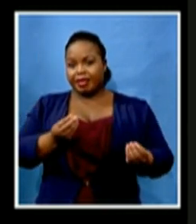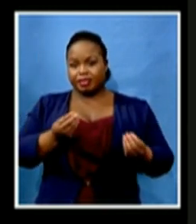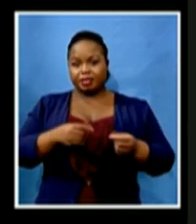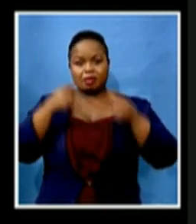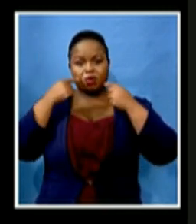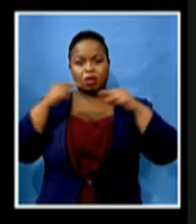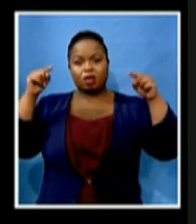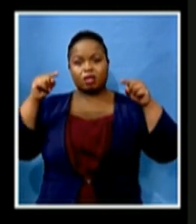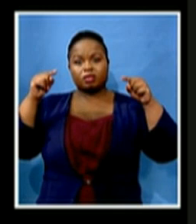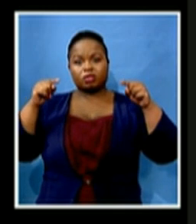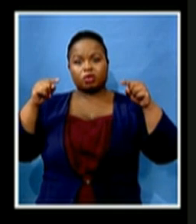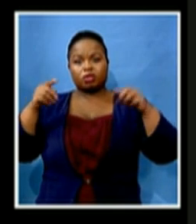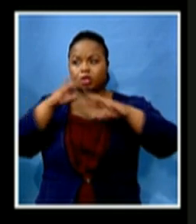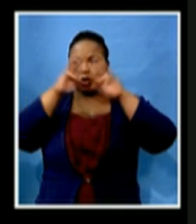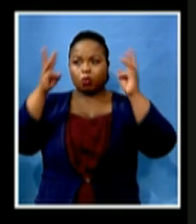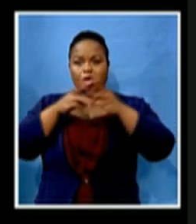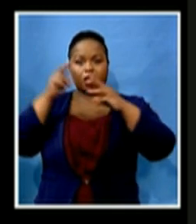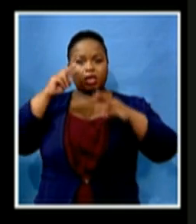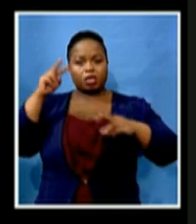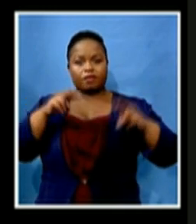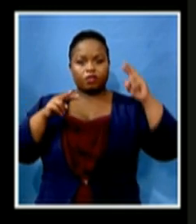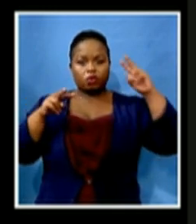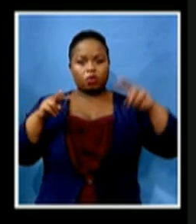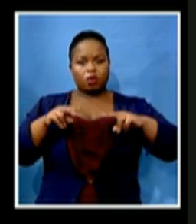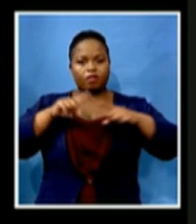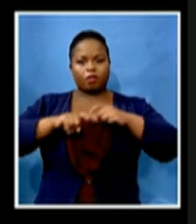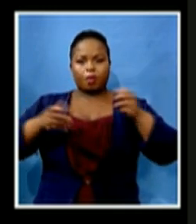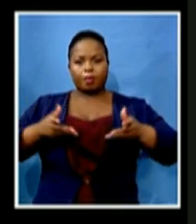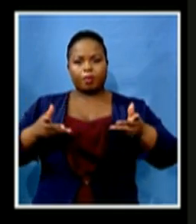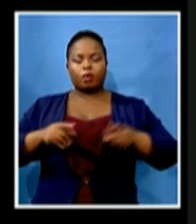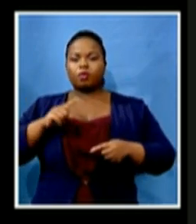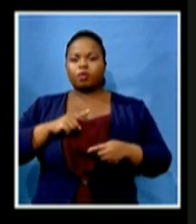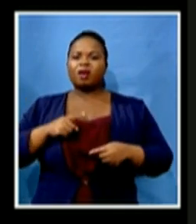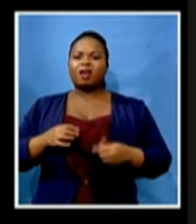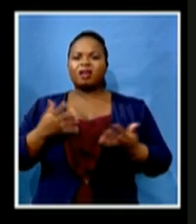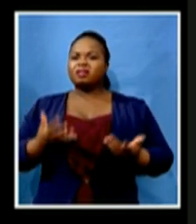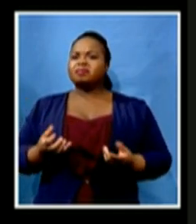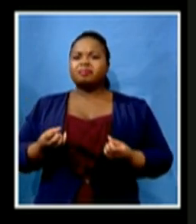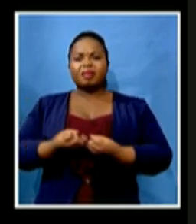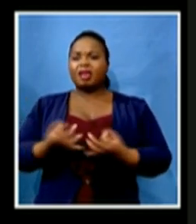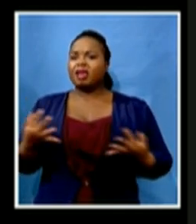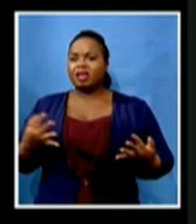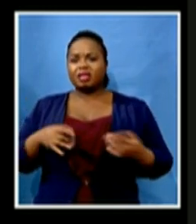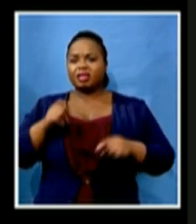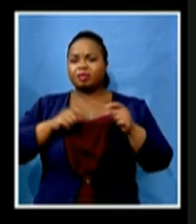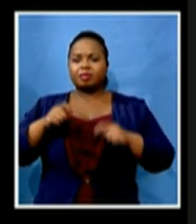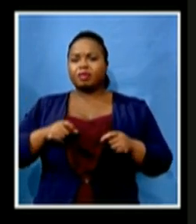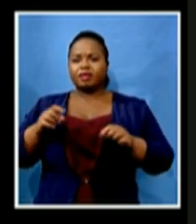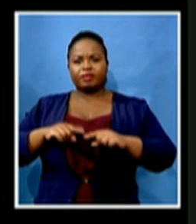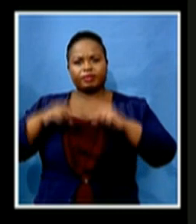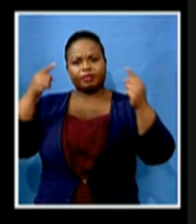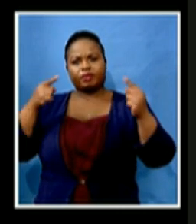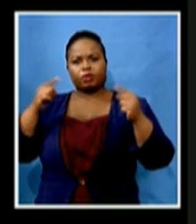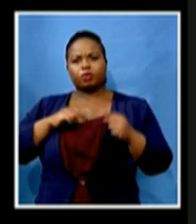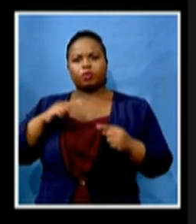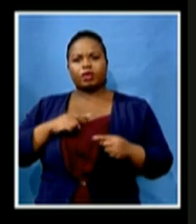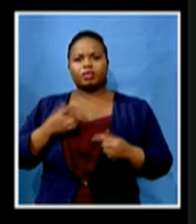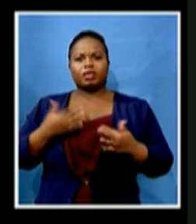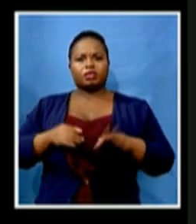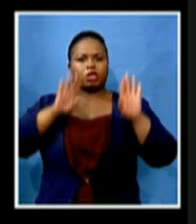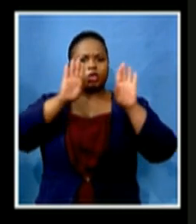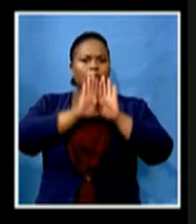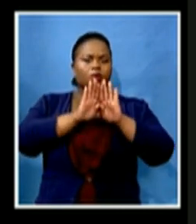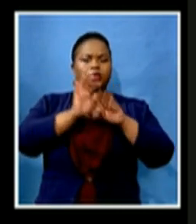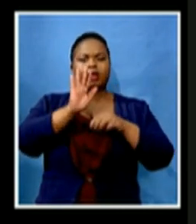clear that epidemiologists have different worldviews. There's herd immunity, there's the lockdown approach with gradual opening, and then there's